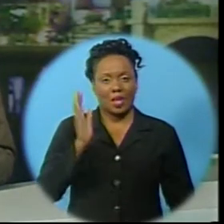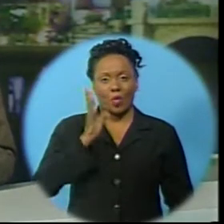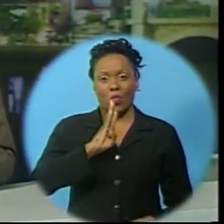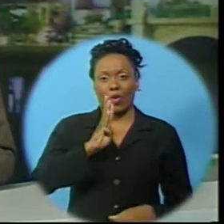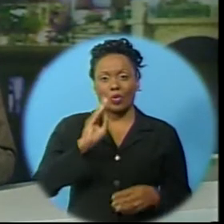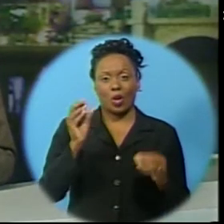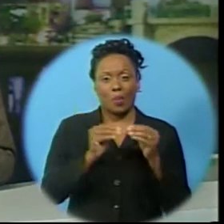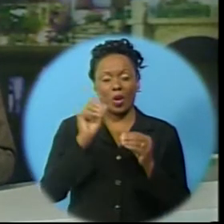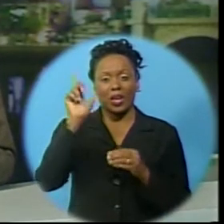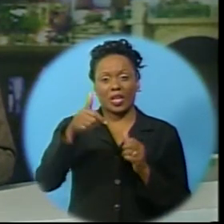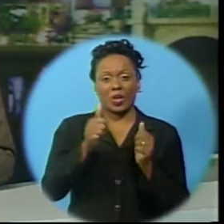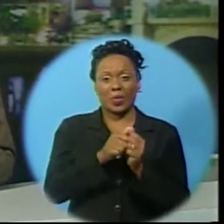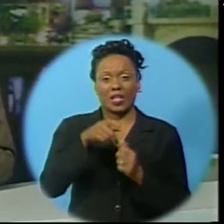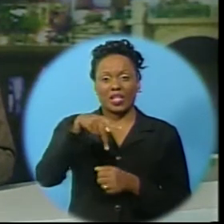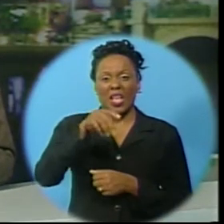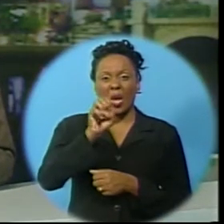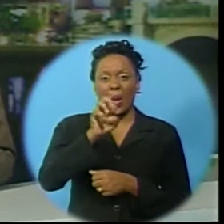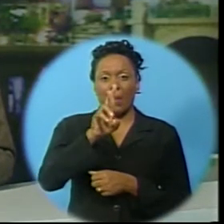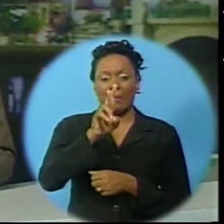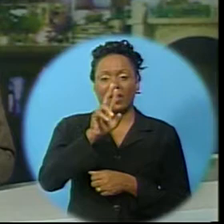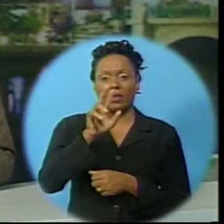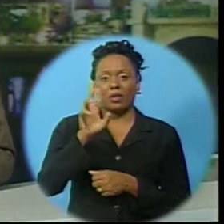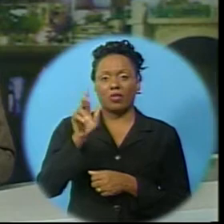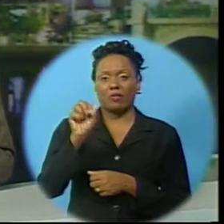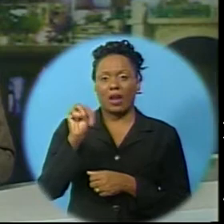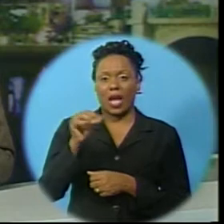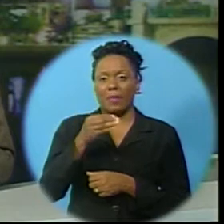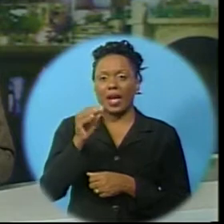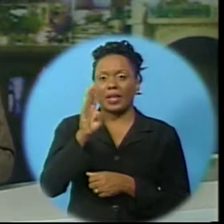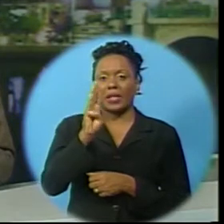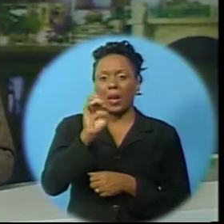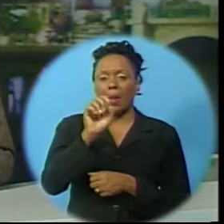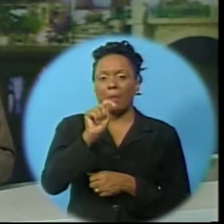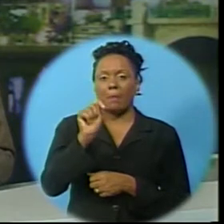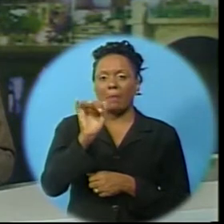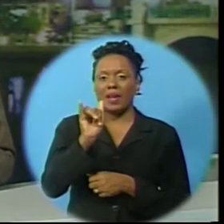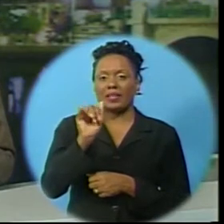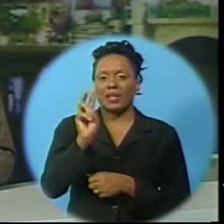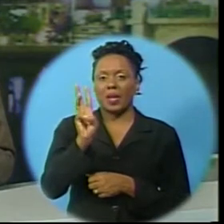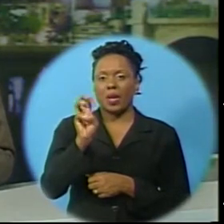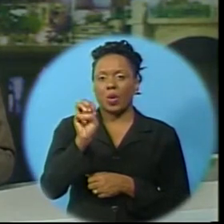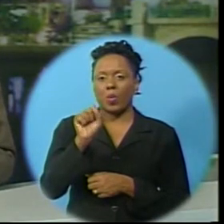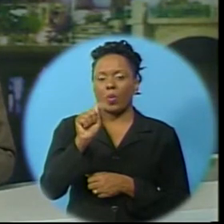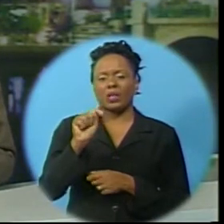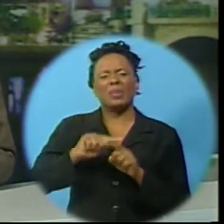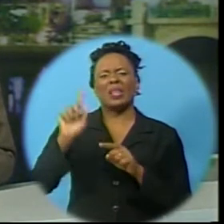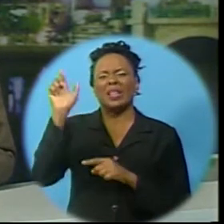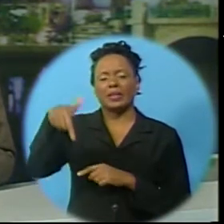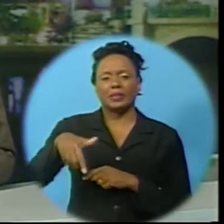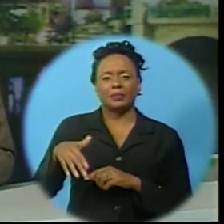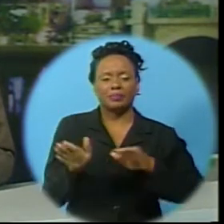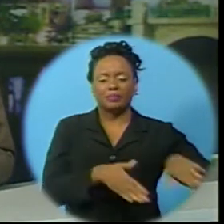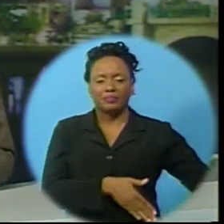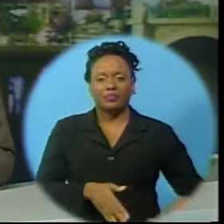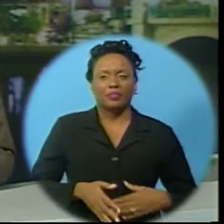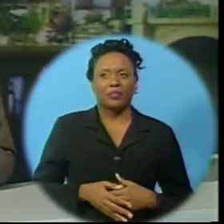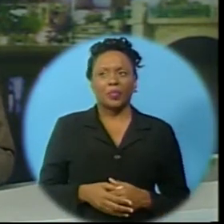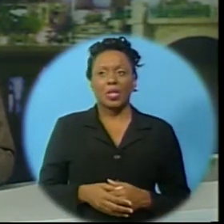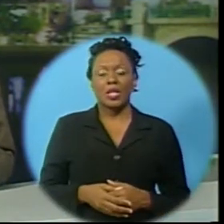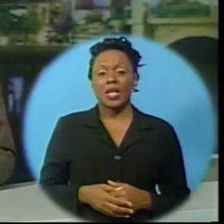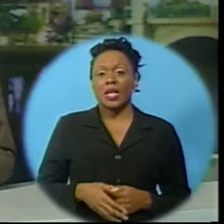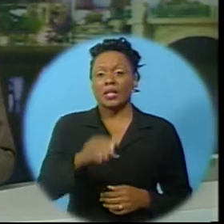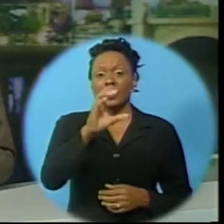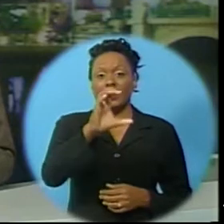Well, we'll hear more from Peter Ram and Betty West later in the news in our crop over feature, Countdown to KDU Meet.